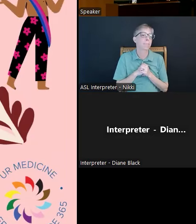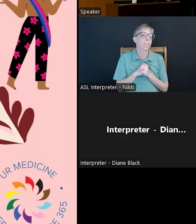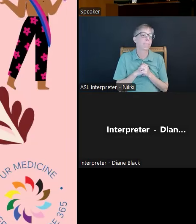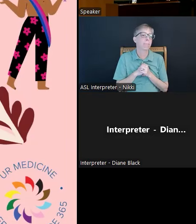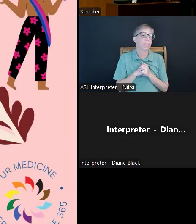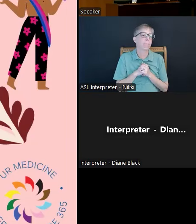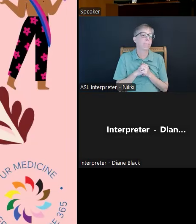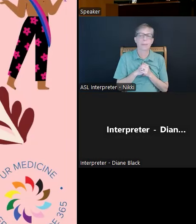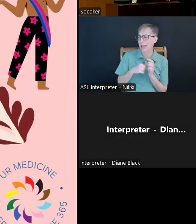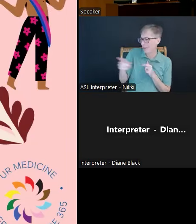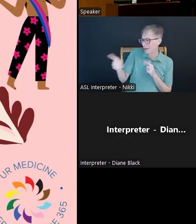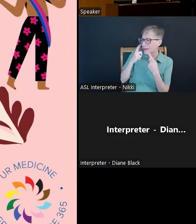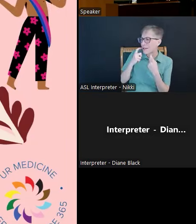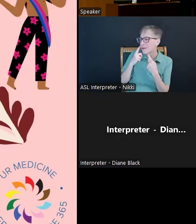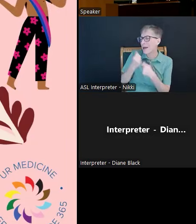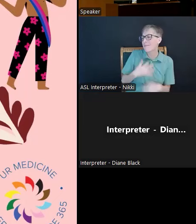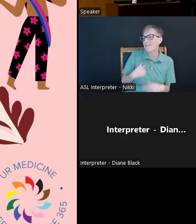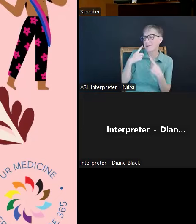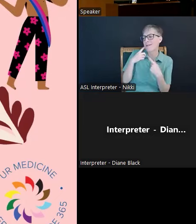see, you cried, you made me cry.